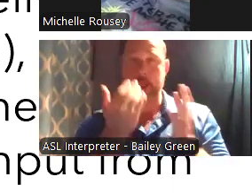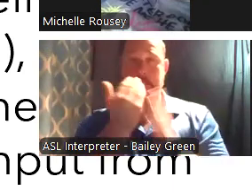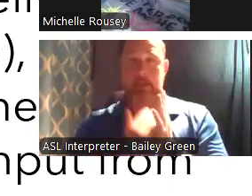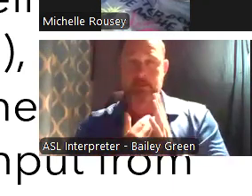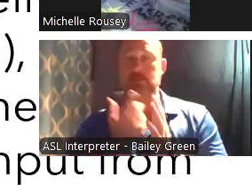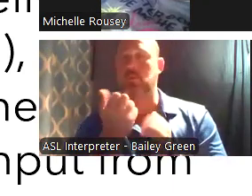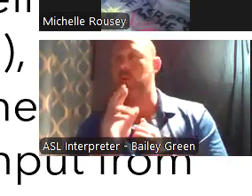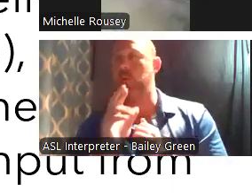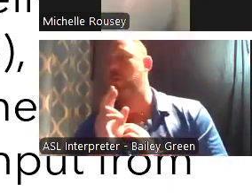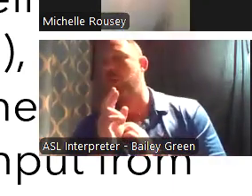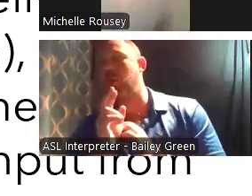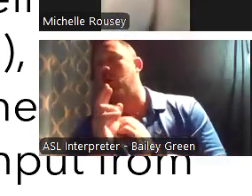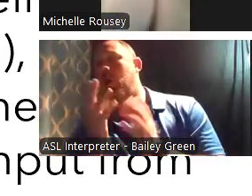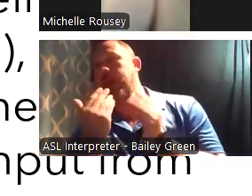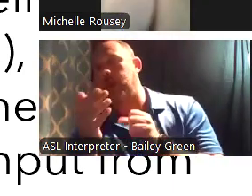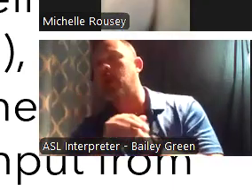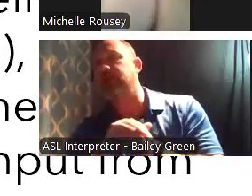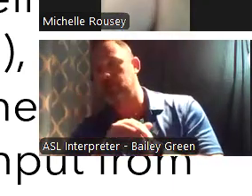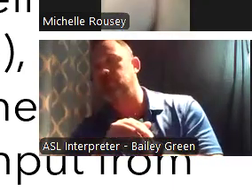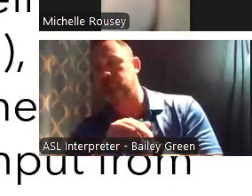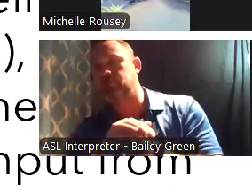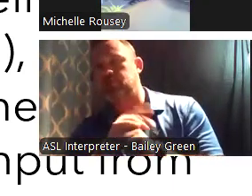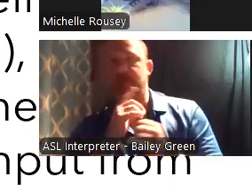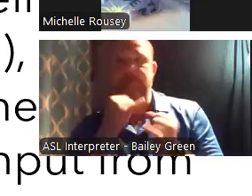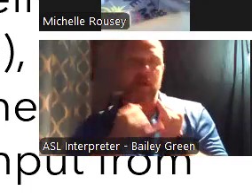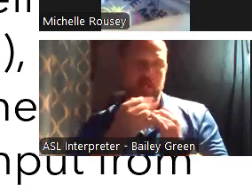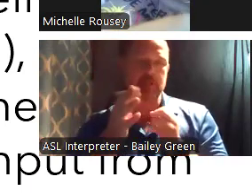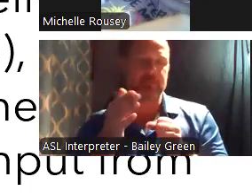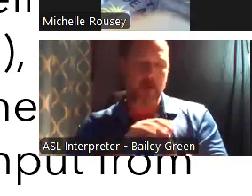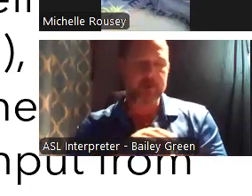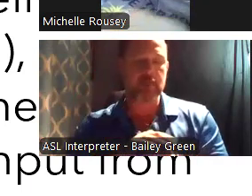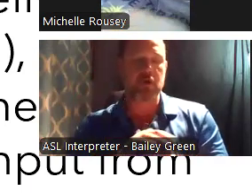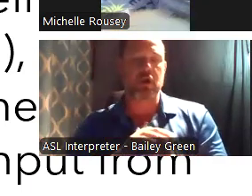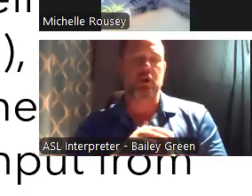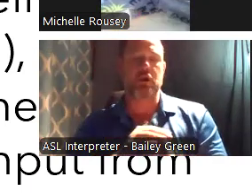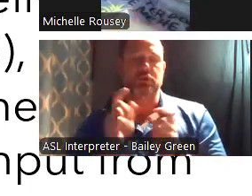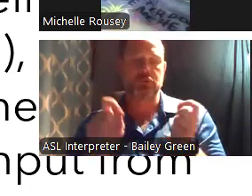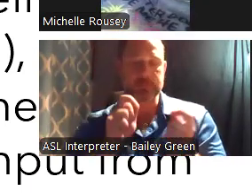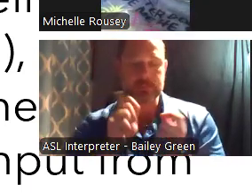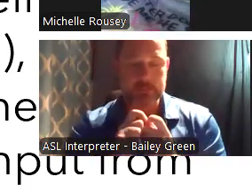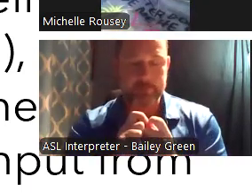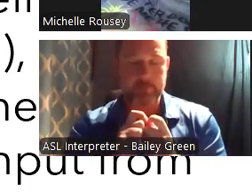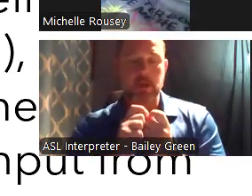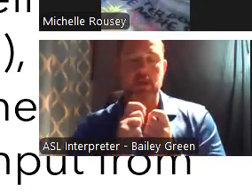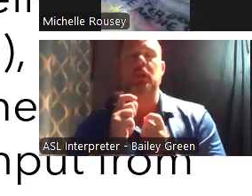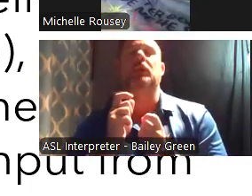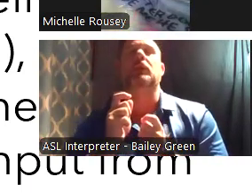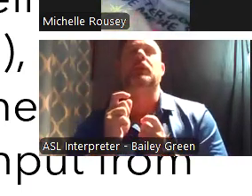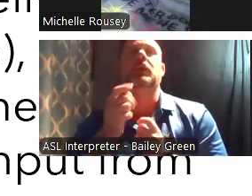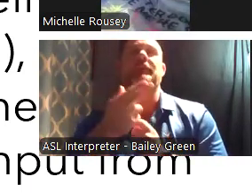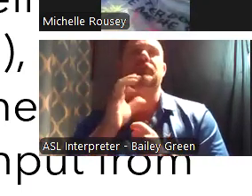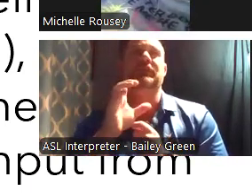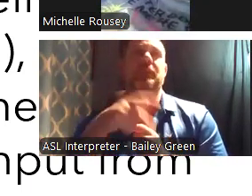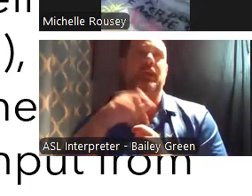awaiting coverage or finalizing of their coverage. Specifically for